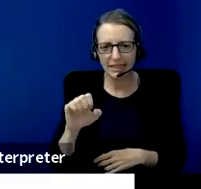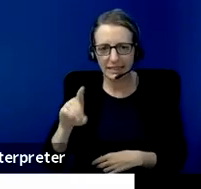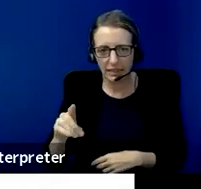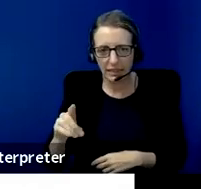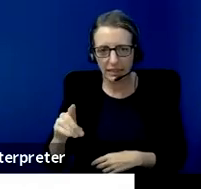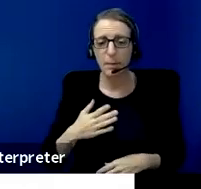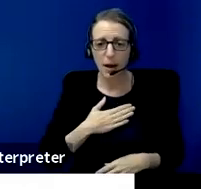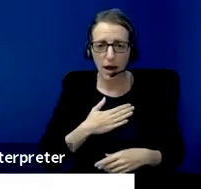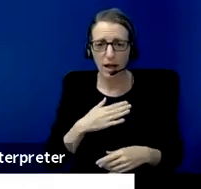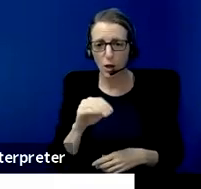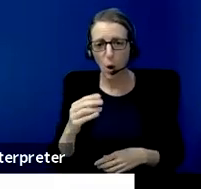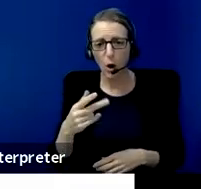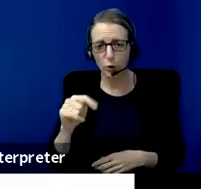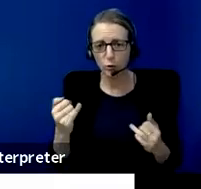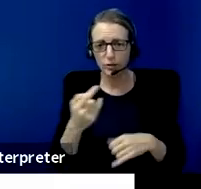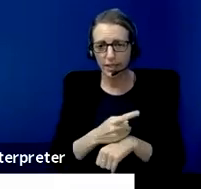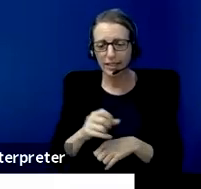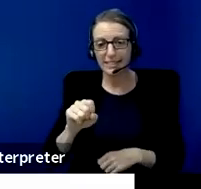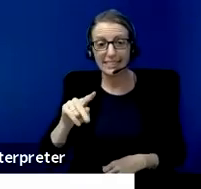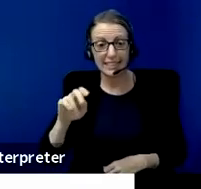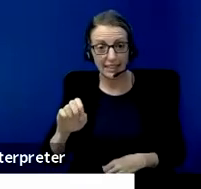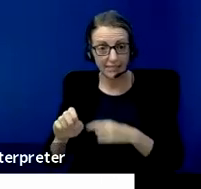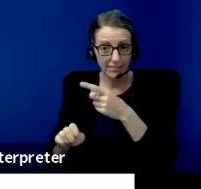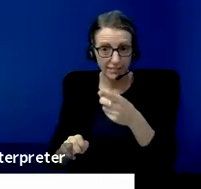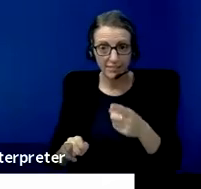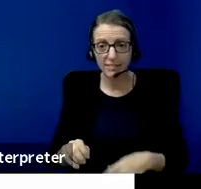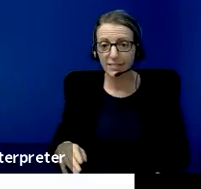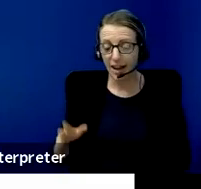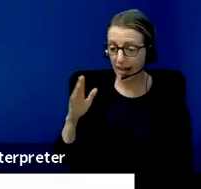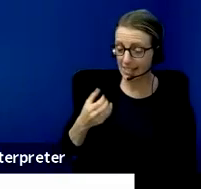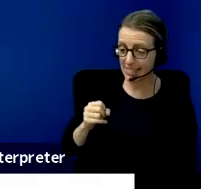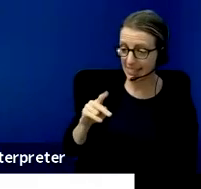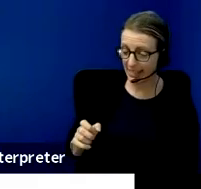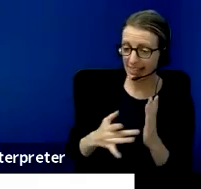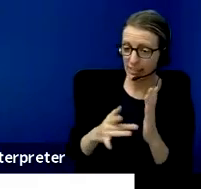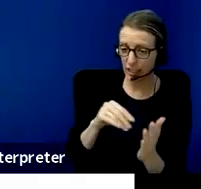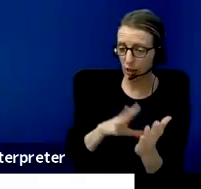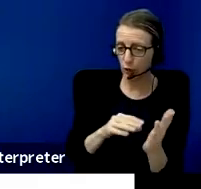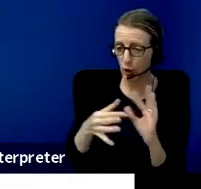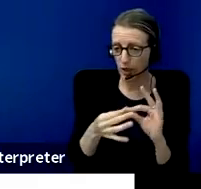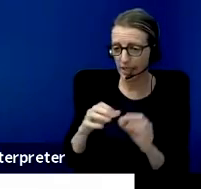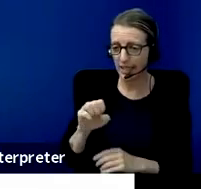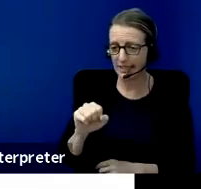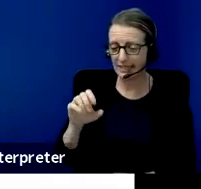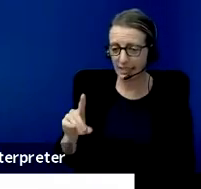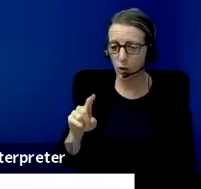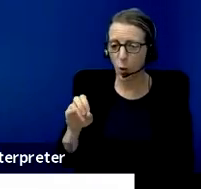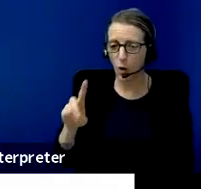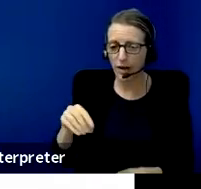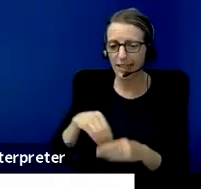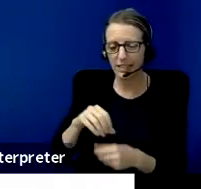today is Steve. Steve, do you want to unmute and introduce yourself? Hi, Steve Schreiner, Technology and Learning Coordinator at ESD 101 in